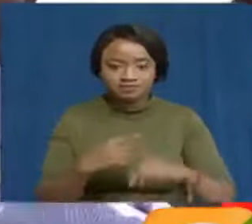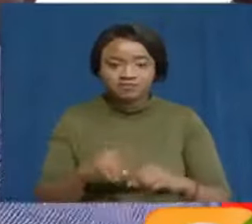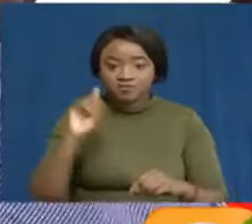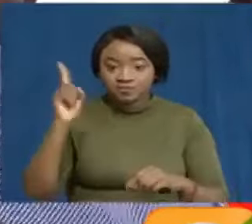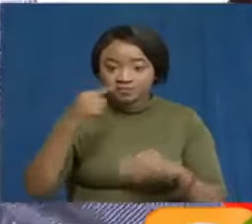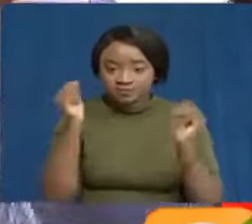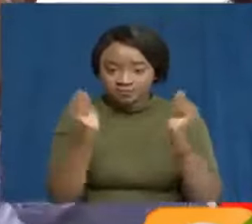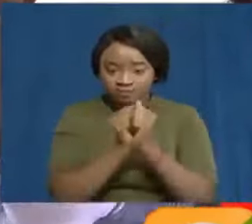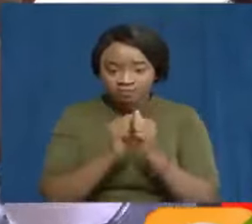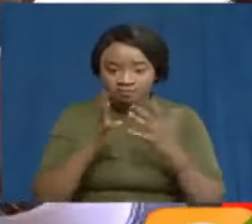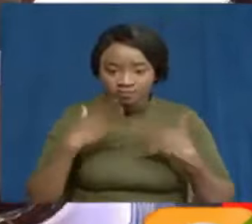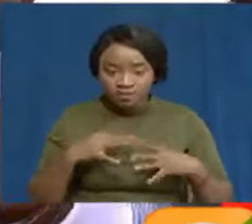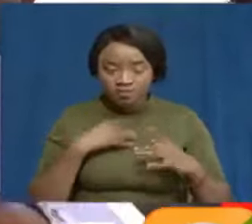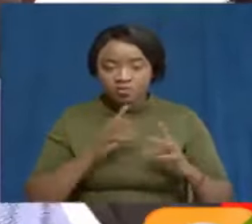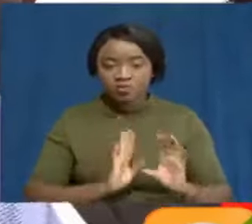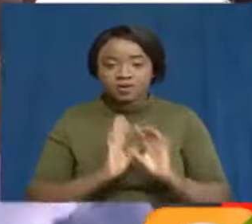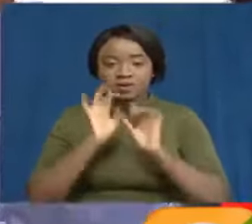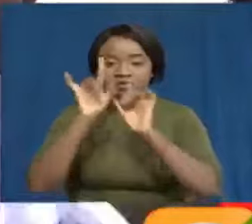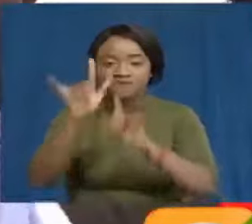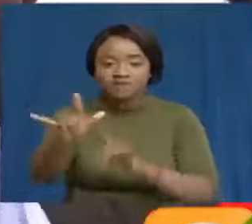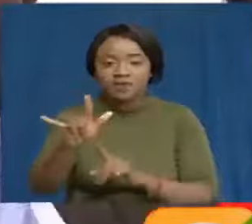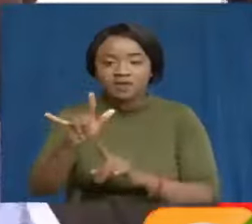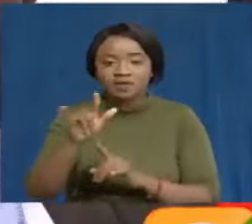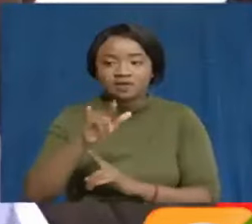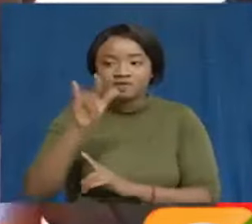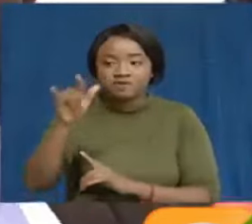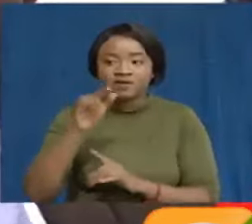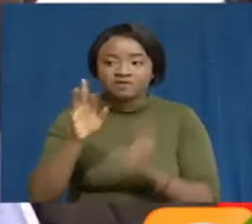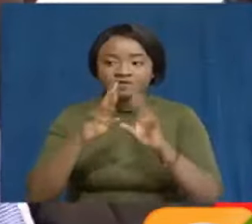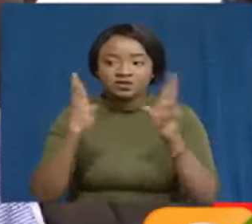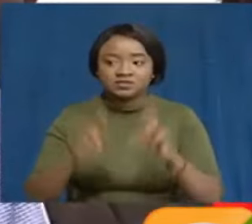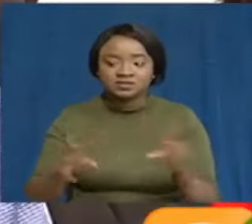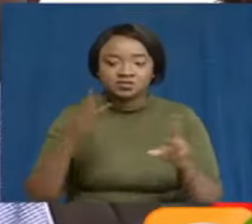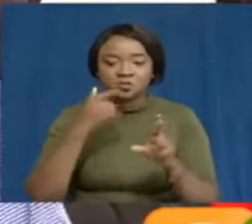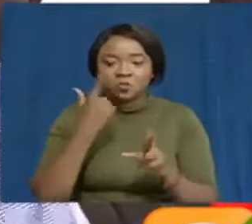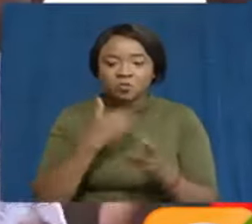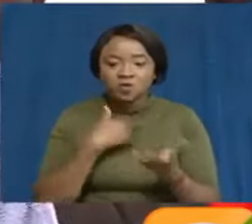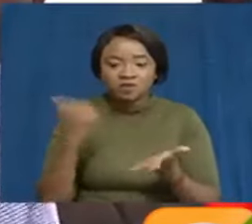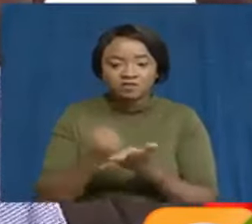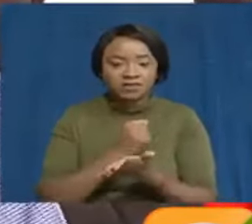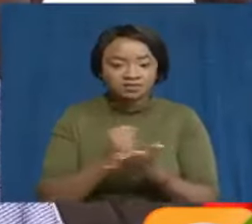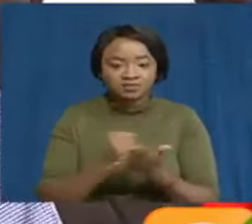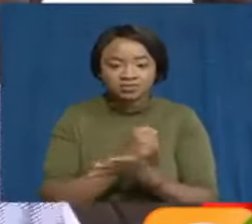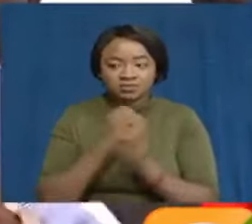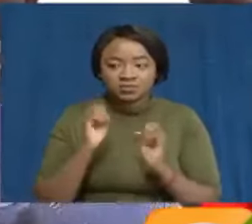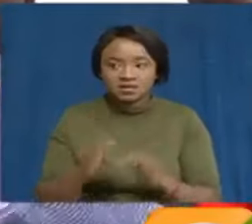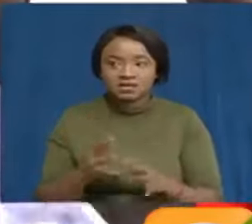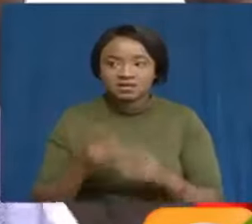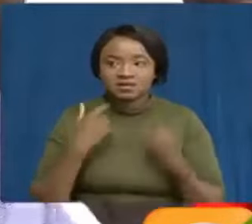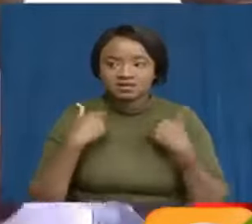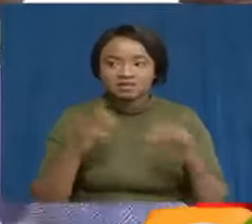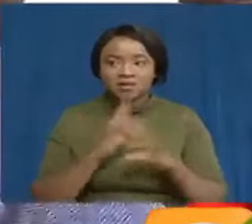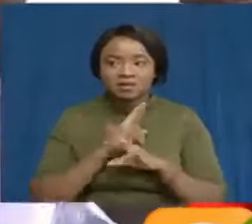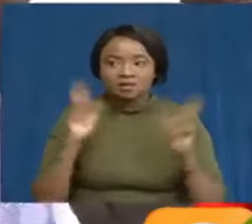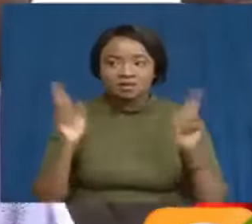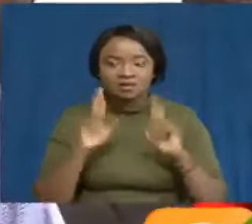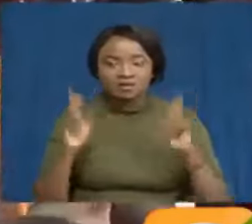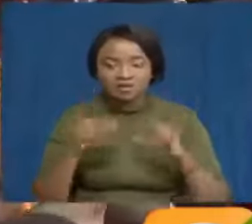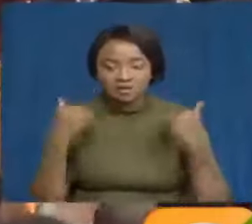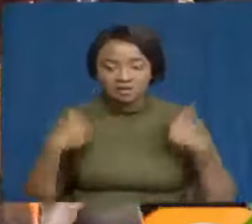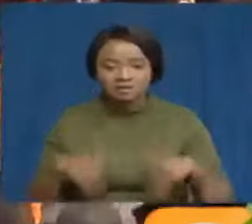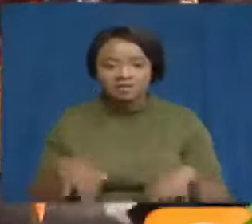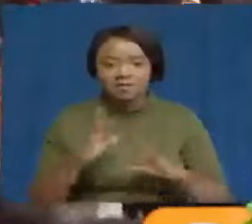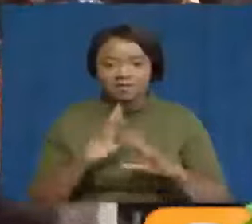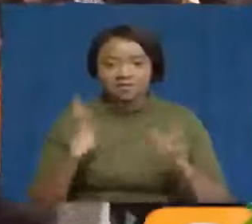people who are going to go for international races who don't have passports, because I've seen some of them are pay-off, they don't have passports. I'm willing to support 10 of